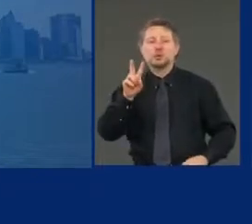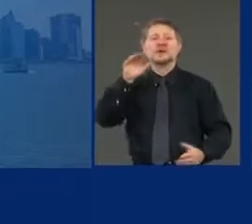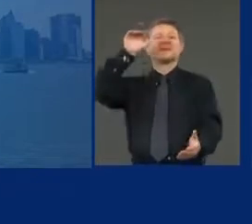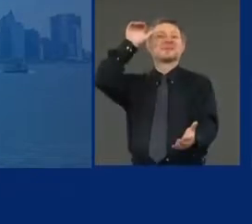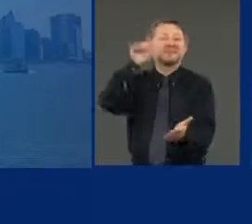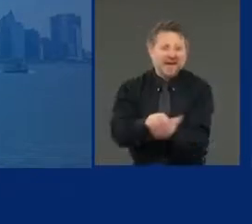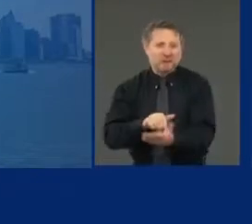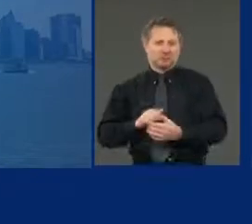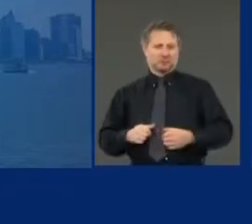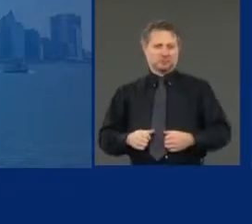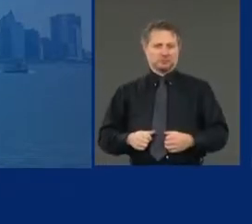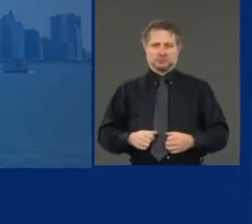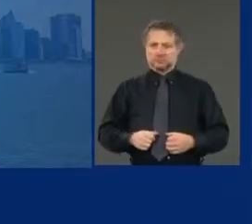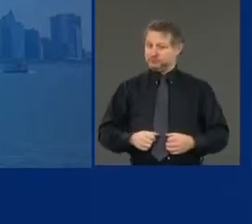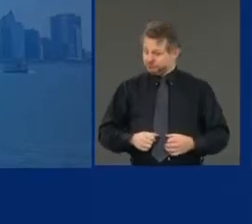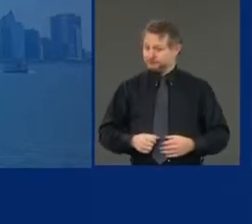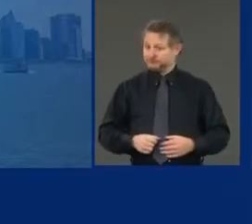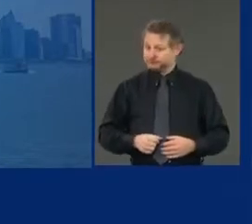92,000.